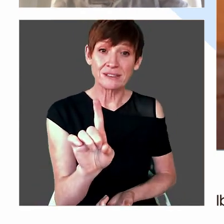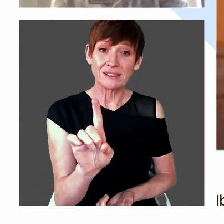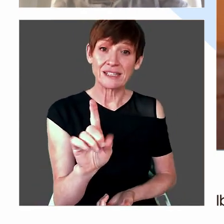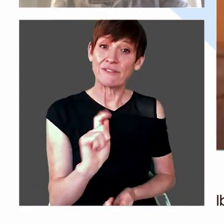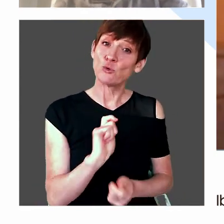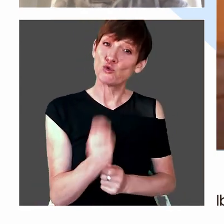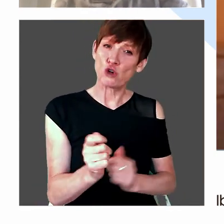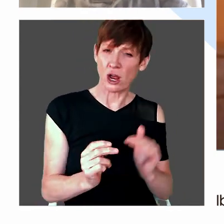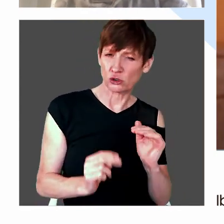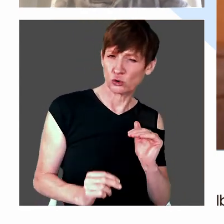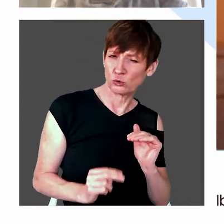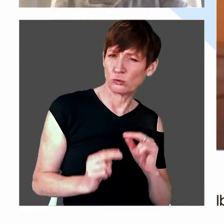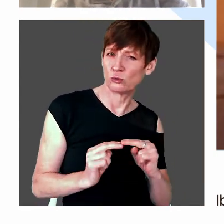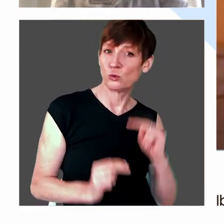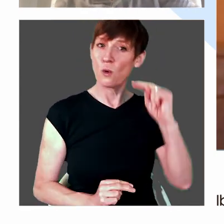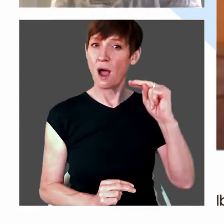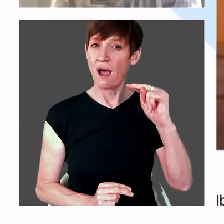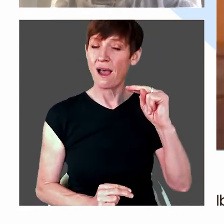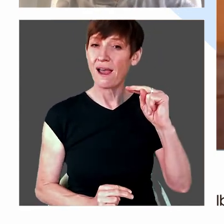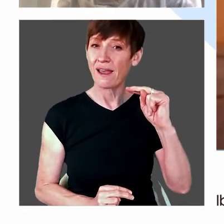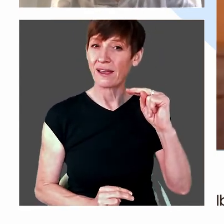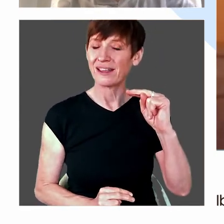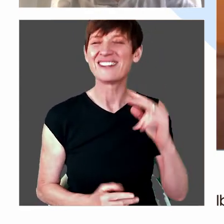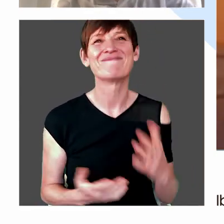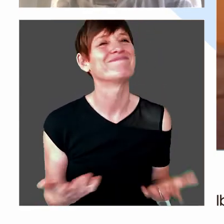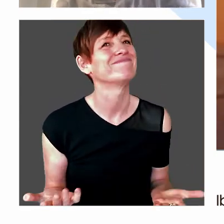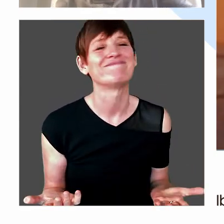high, or I've never had